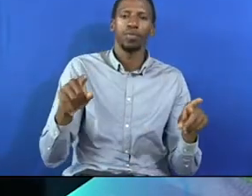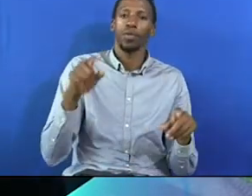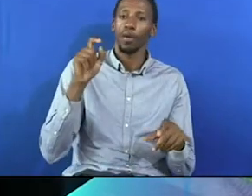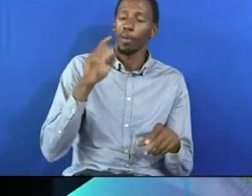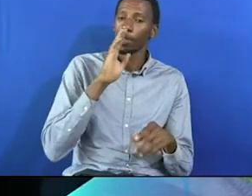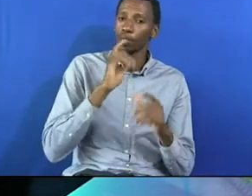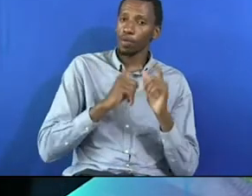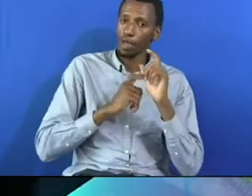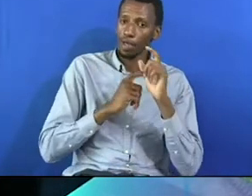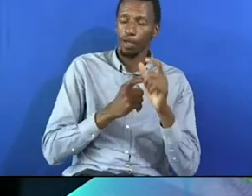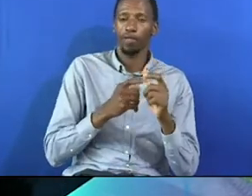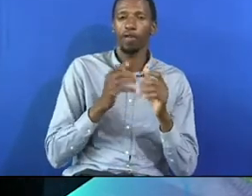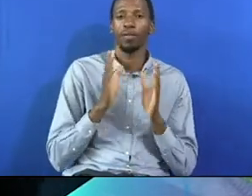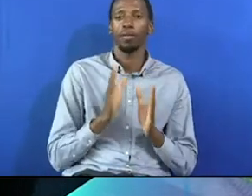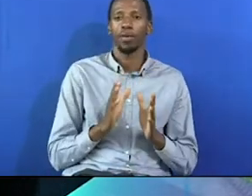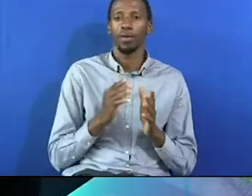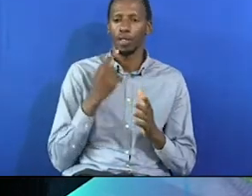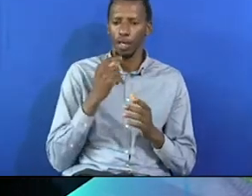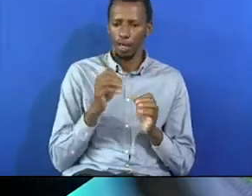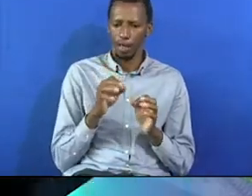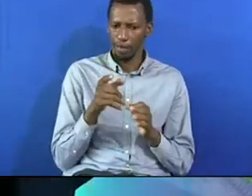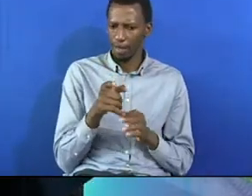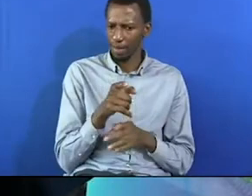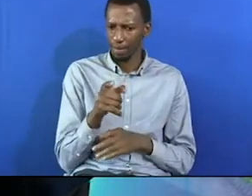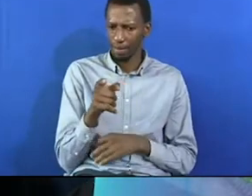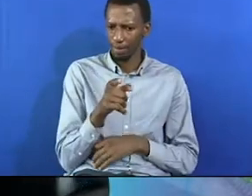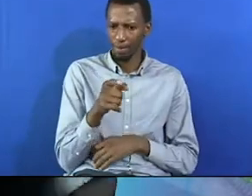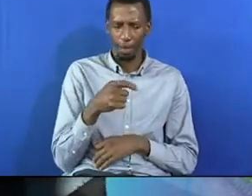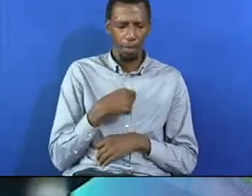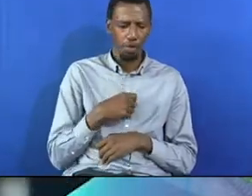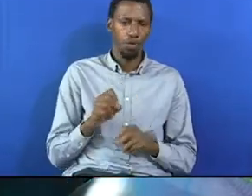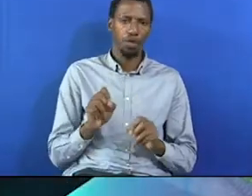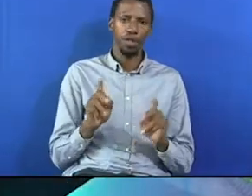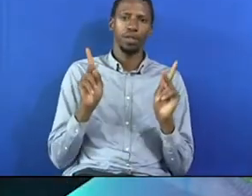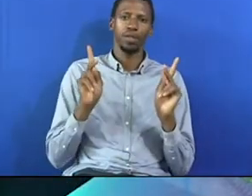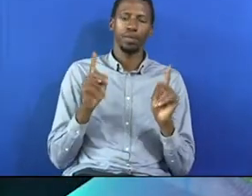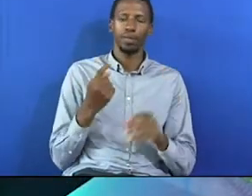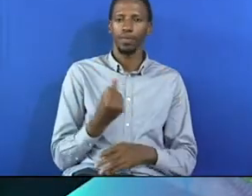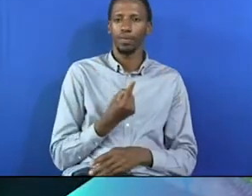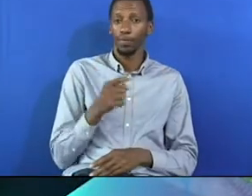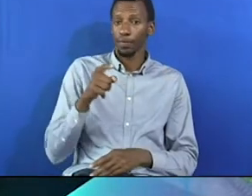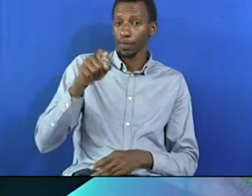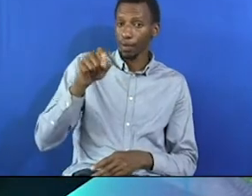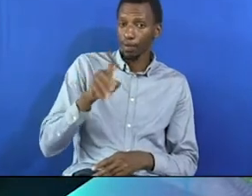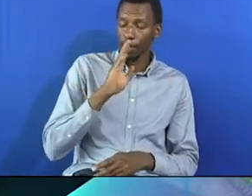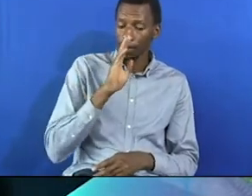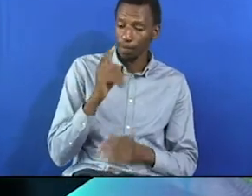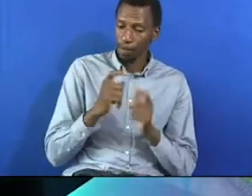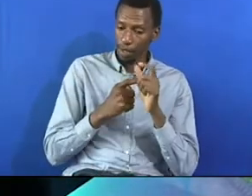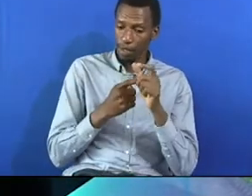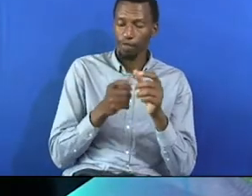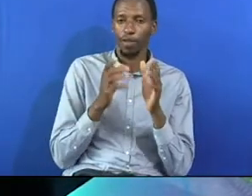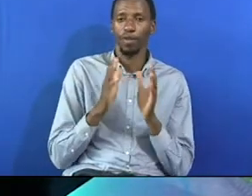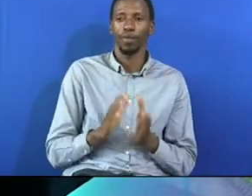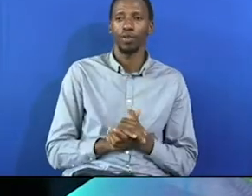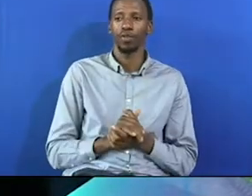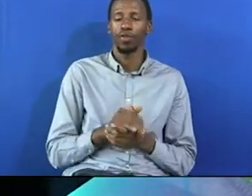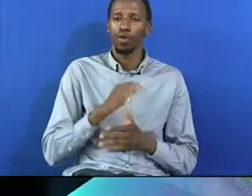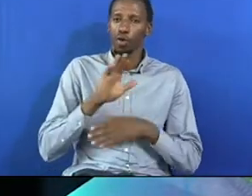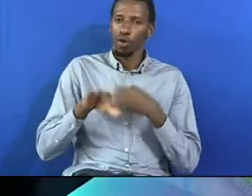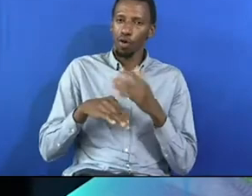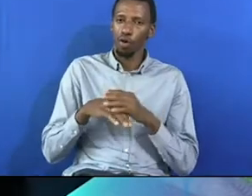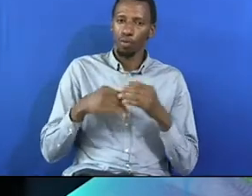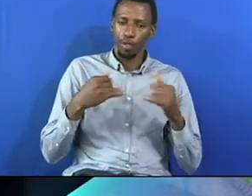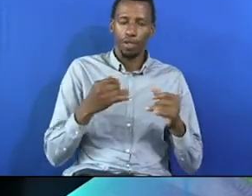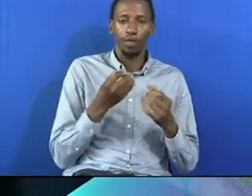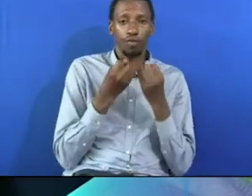this is the only option, I'm okay being single. It takes a gifted person. And all I came to